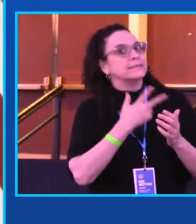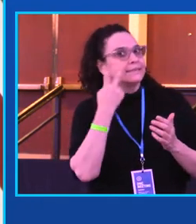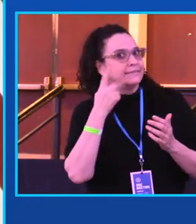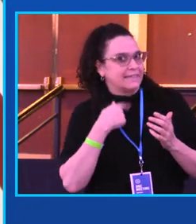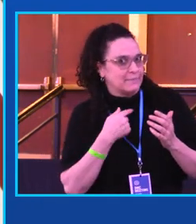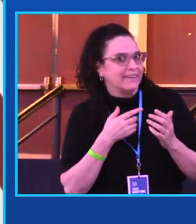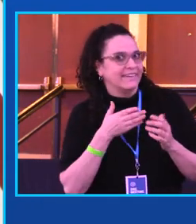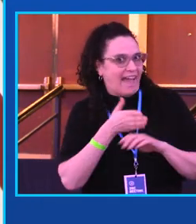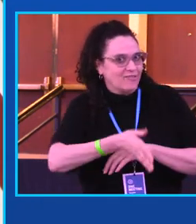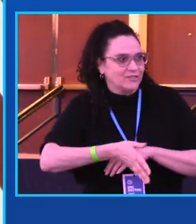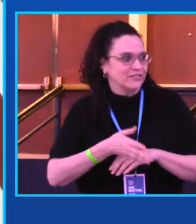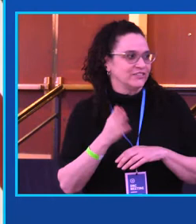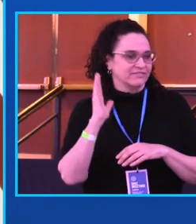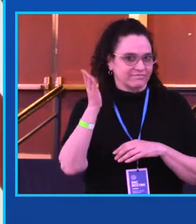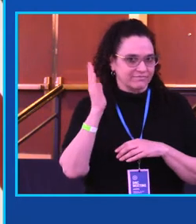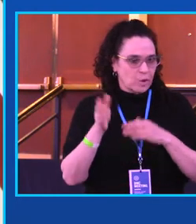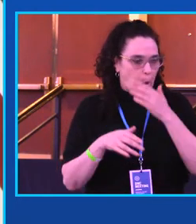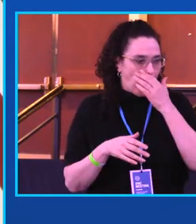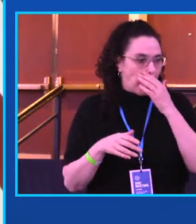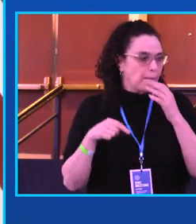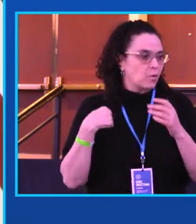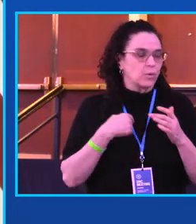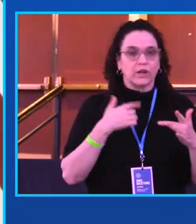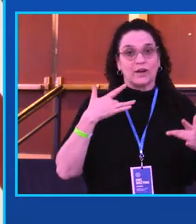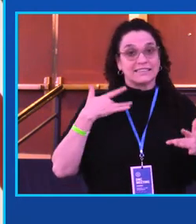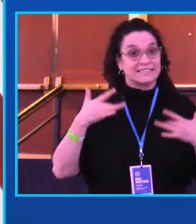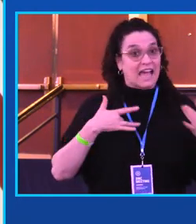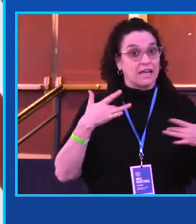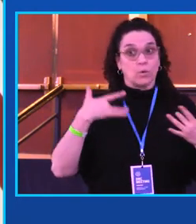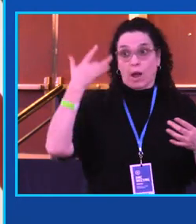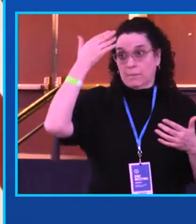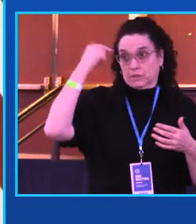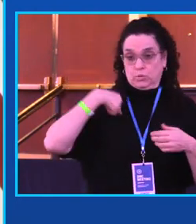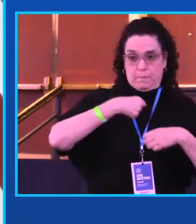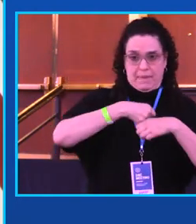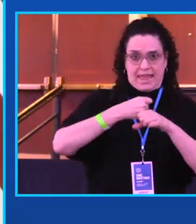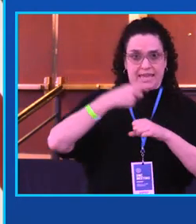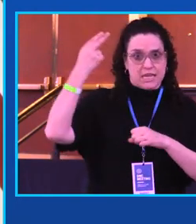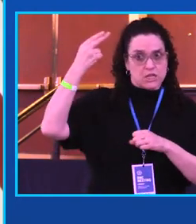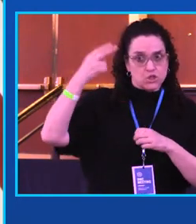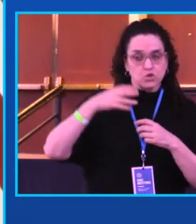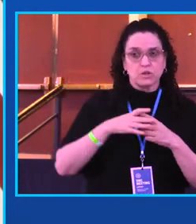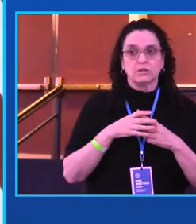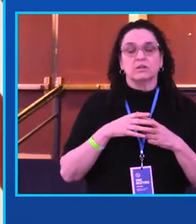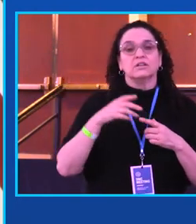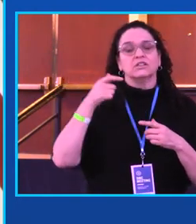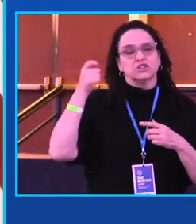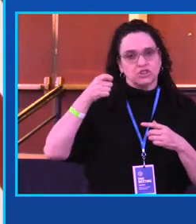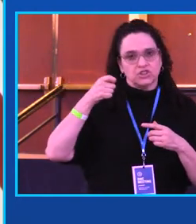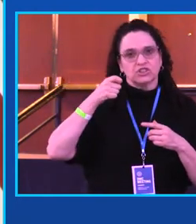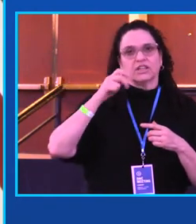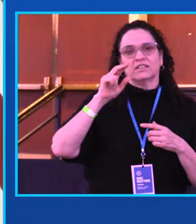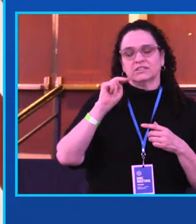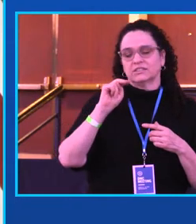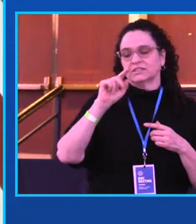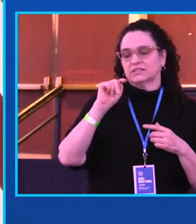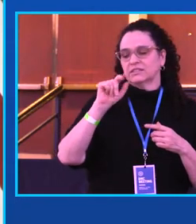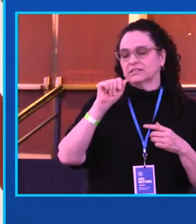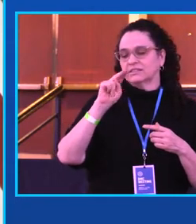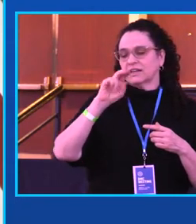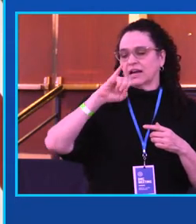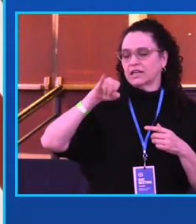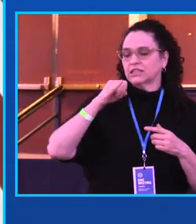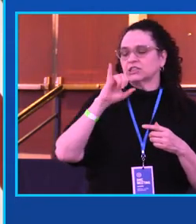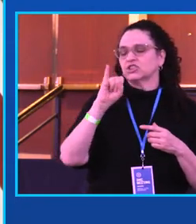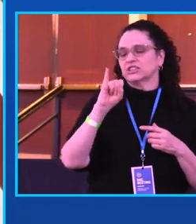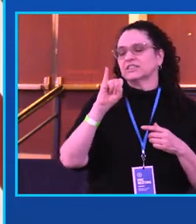We are excited about history in the making as Judge Ketanji Brown Jackson is